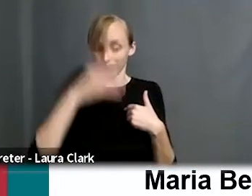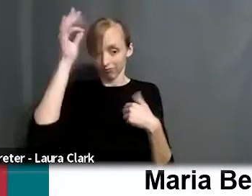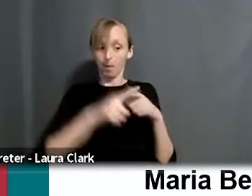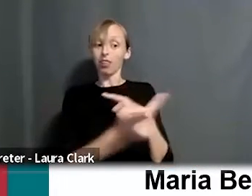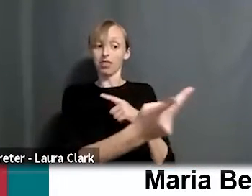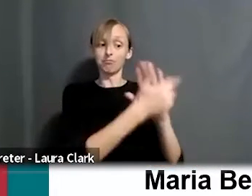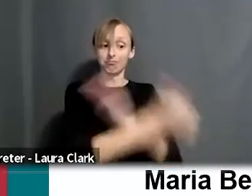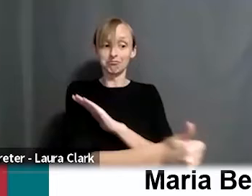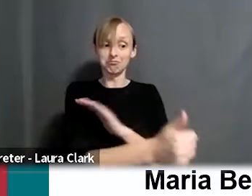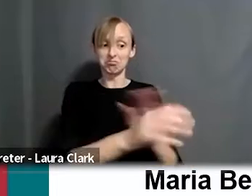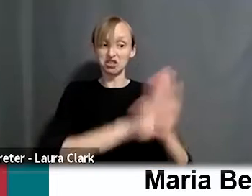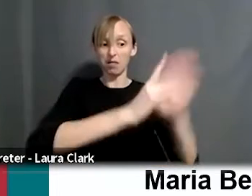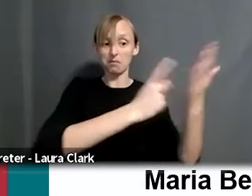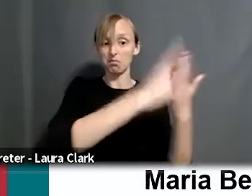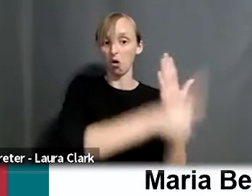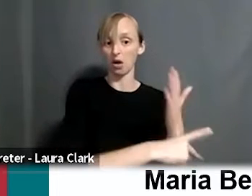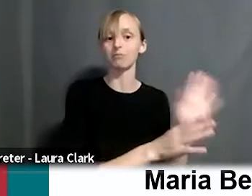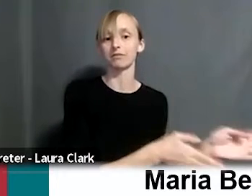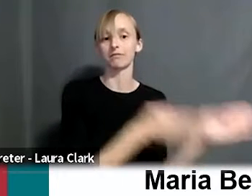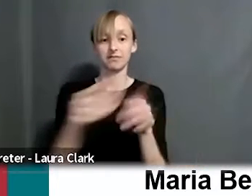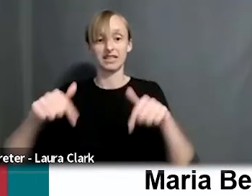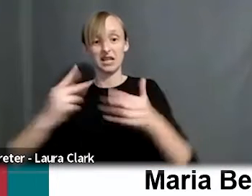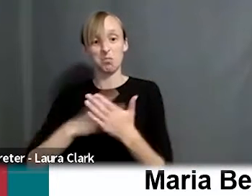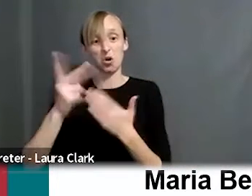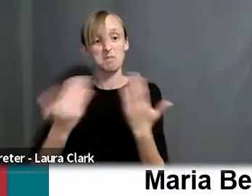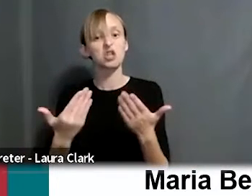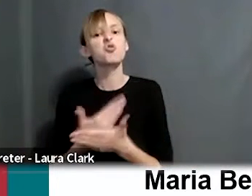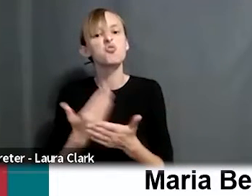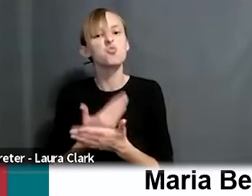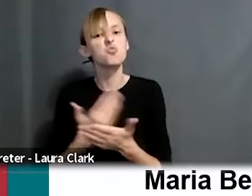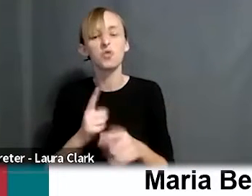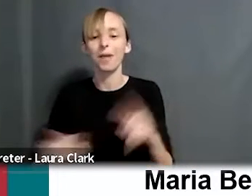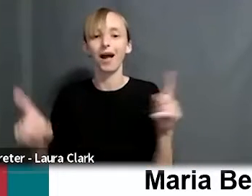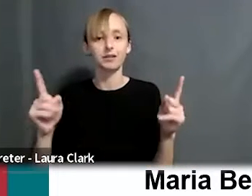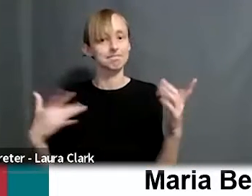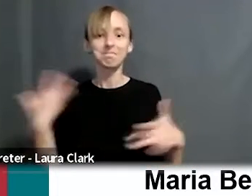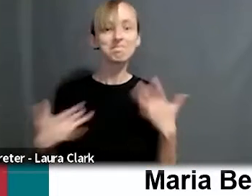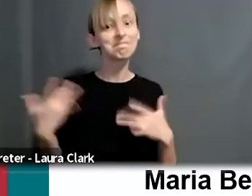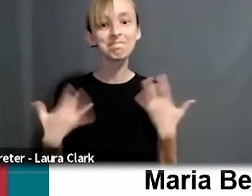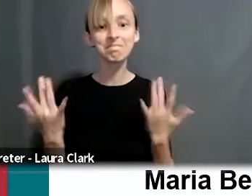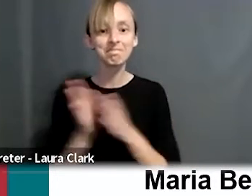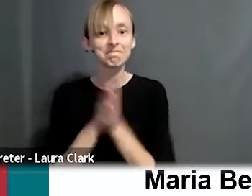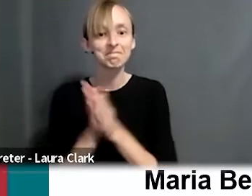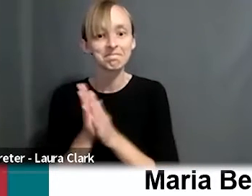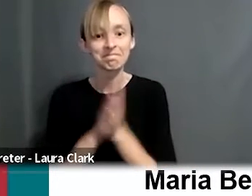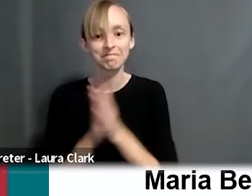of our programs, like I said, we're a young program. We're feisty. We've started in 2017, and then, had